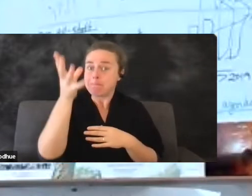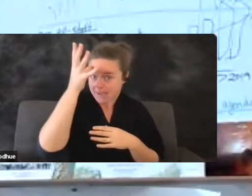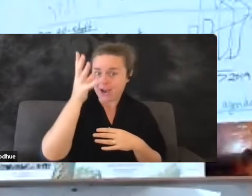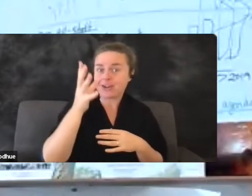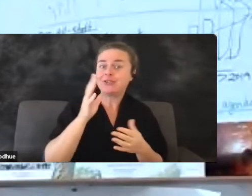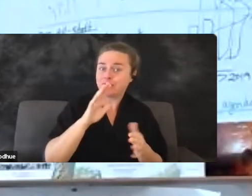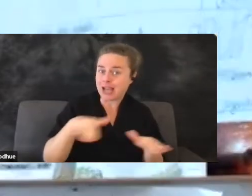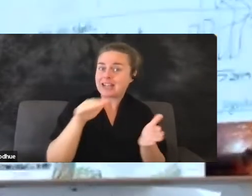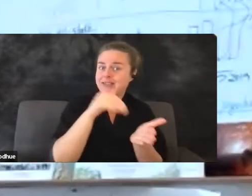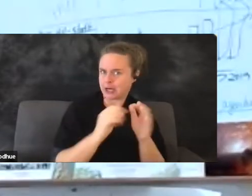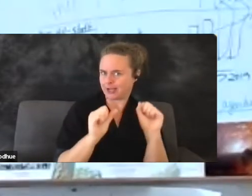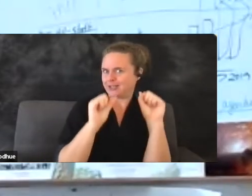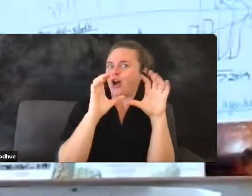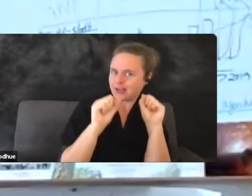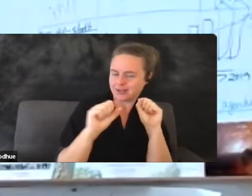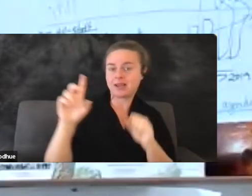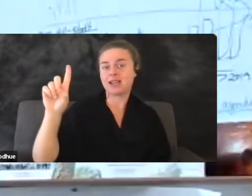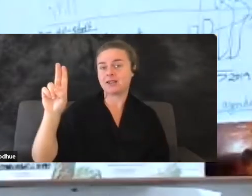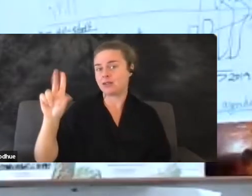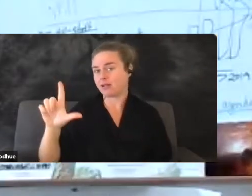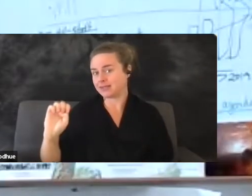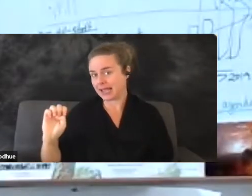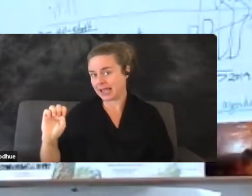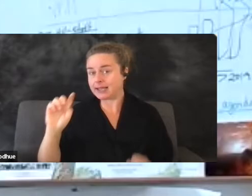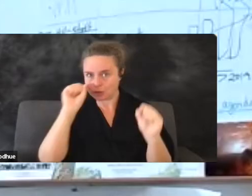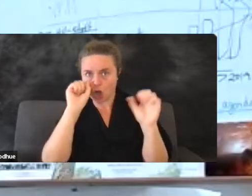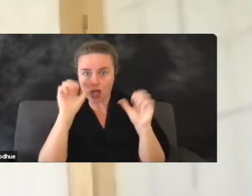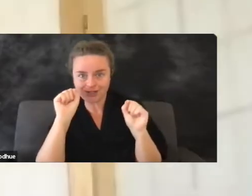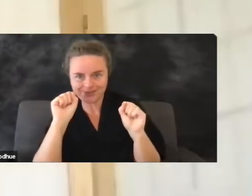awesome. So yeah, that's what I have.